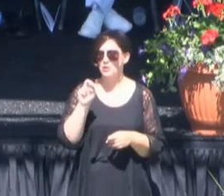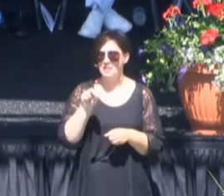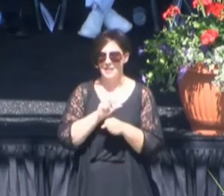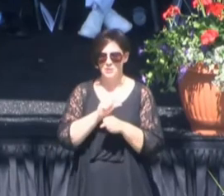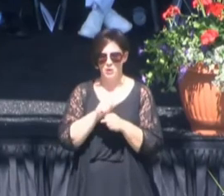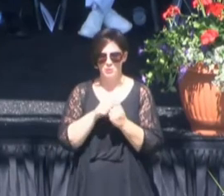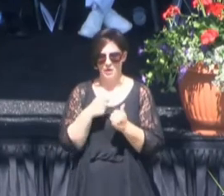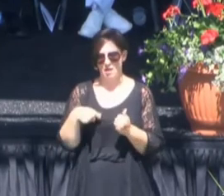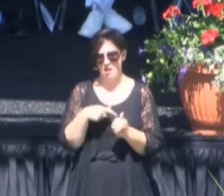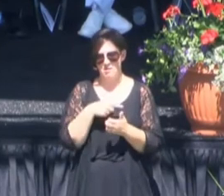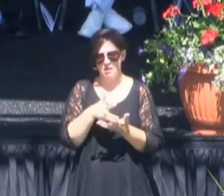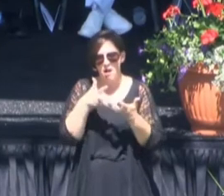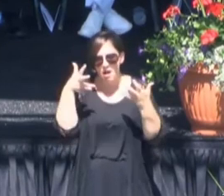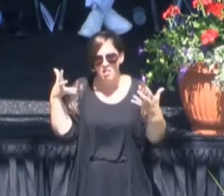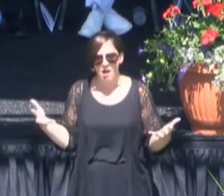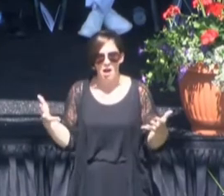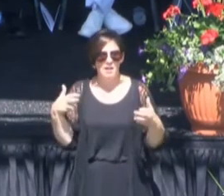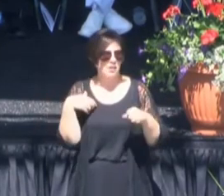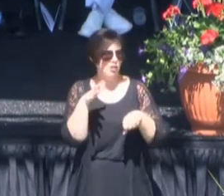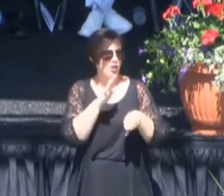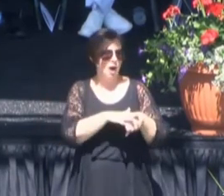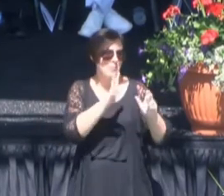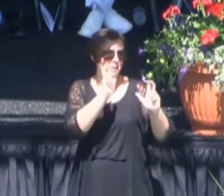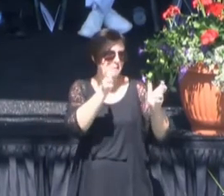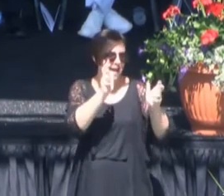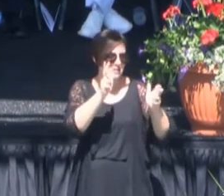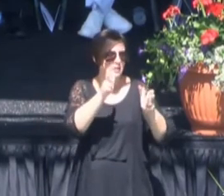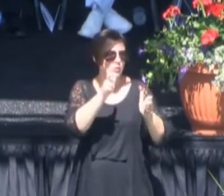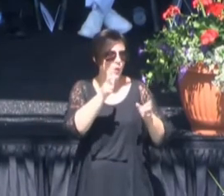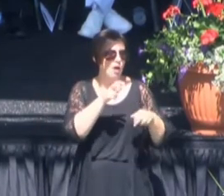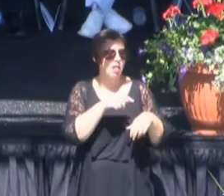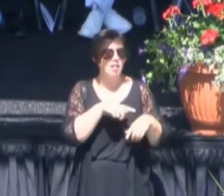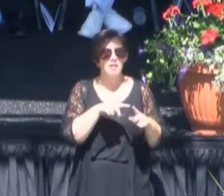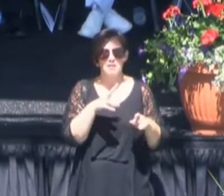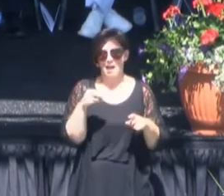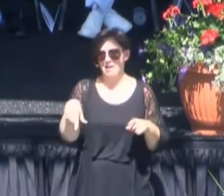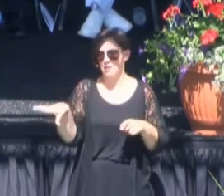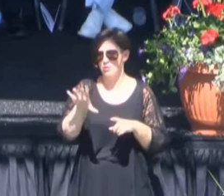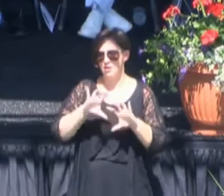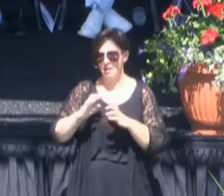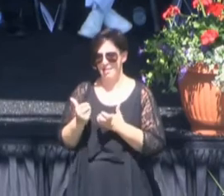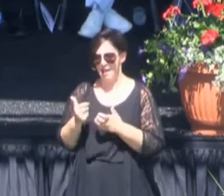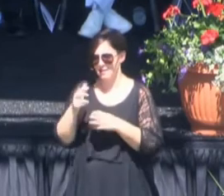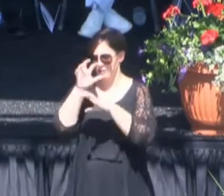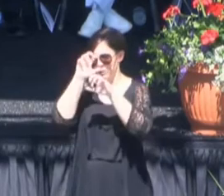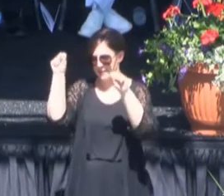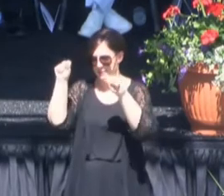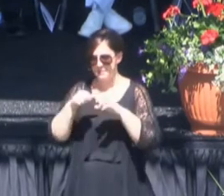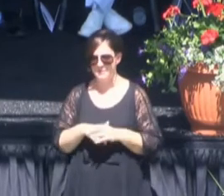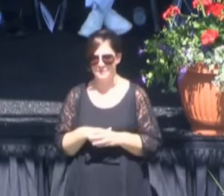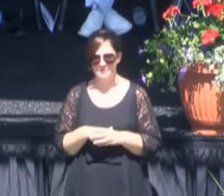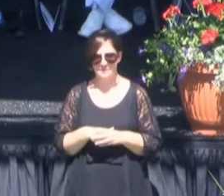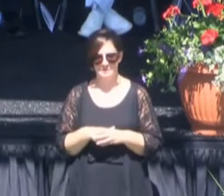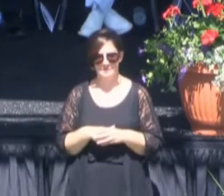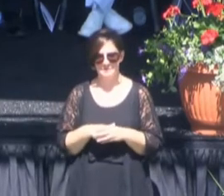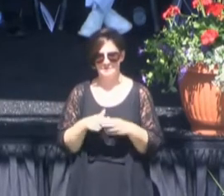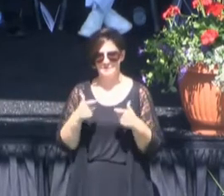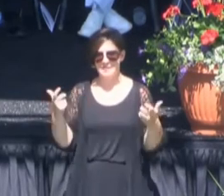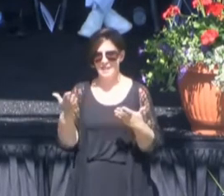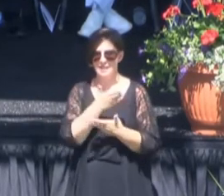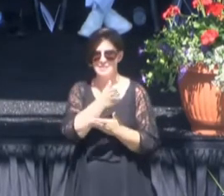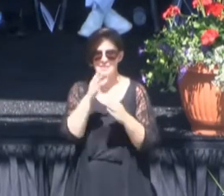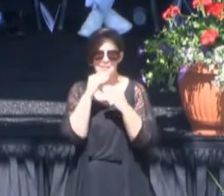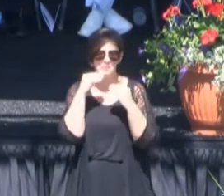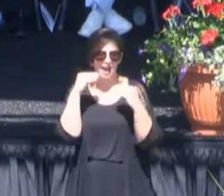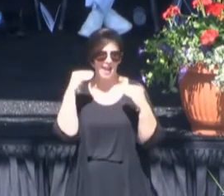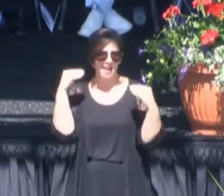great deal, both on the basketball court, leading the way out there, and as your class president. Biggest thing about him is his smile, as